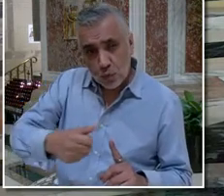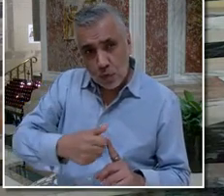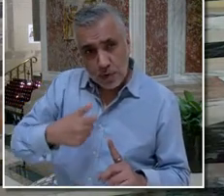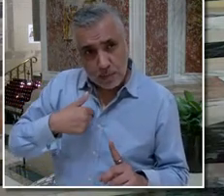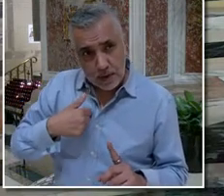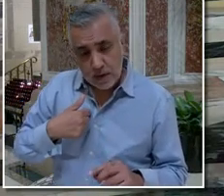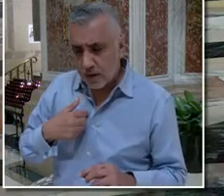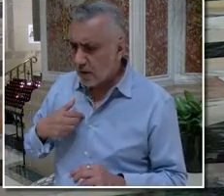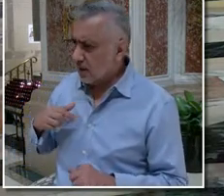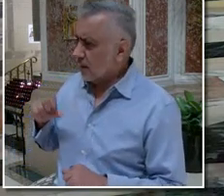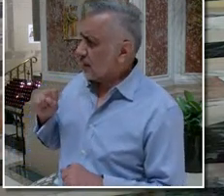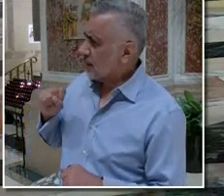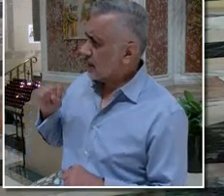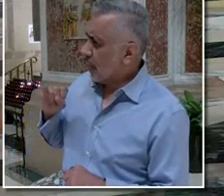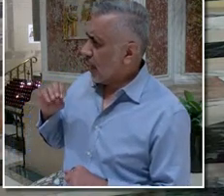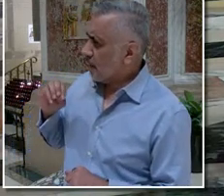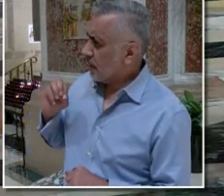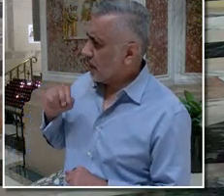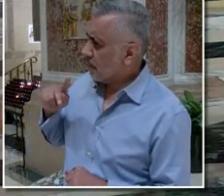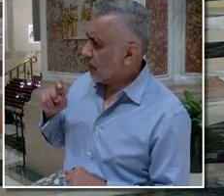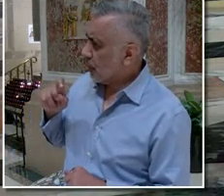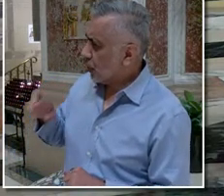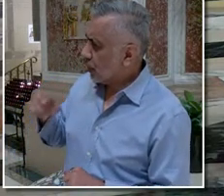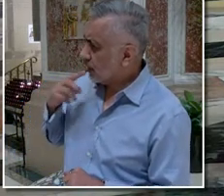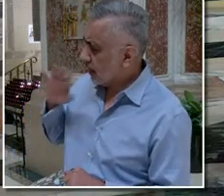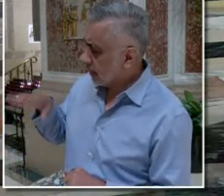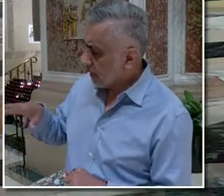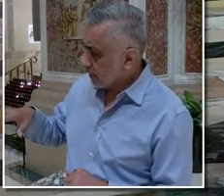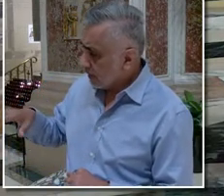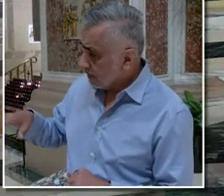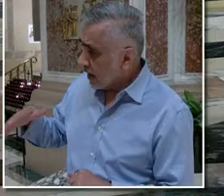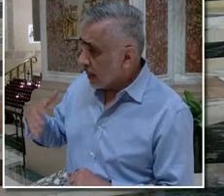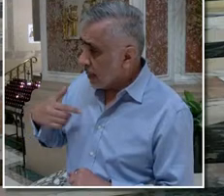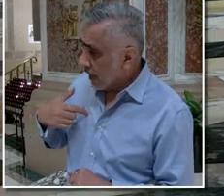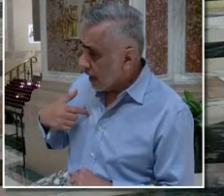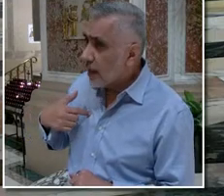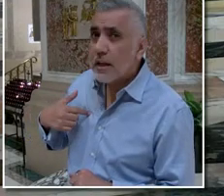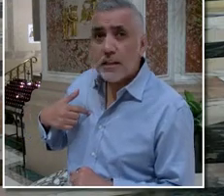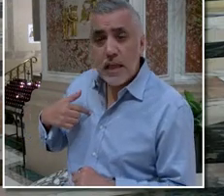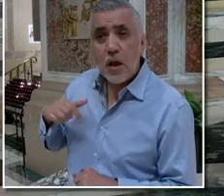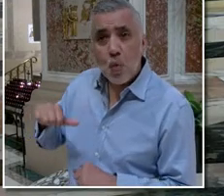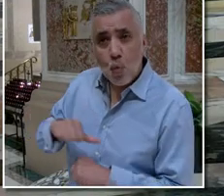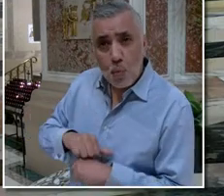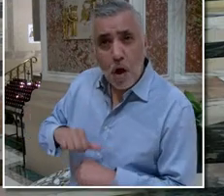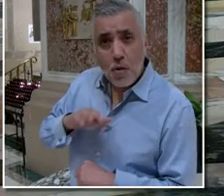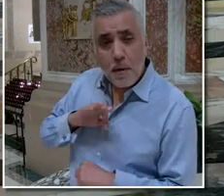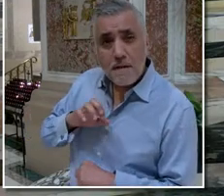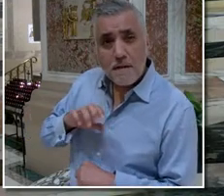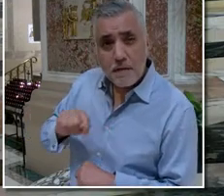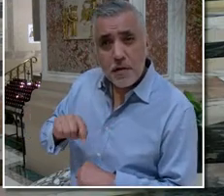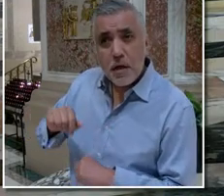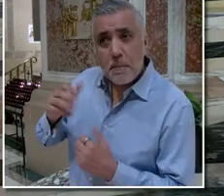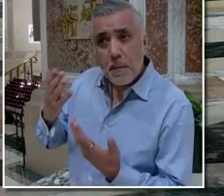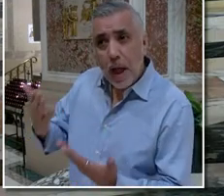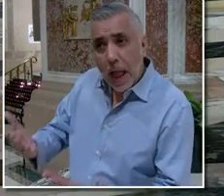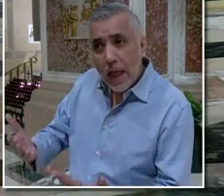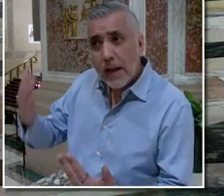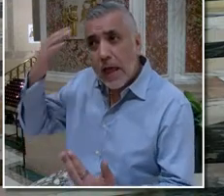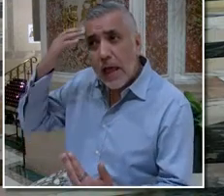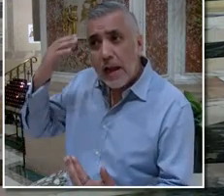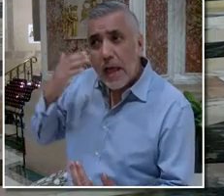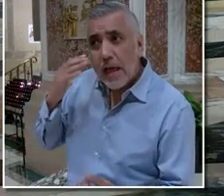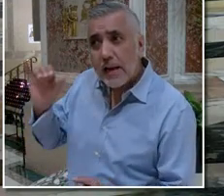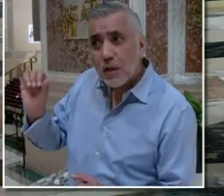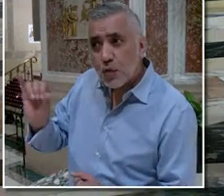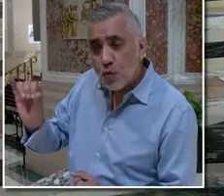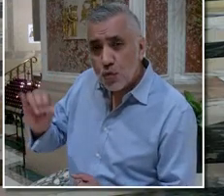Simon Peter said to him, Master, then not only my feet, but my hands and head as